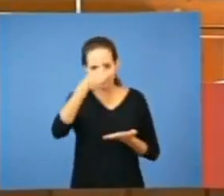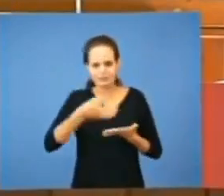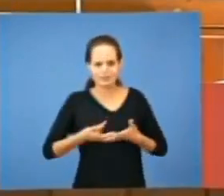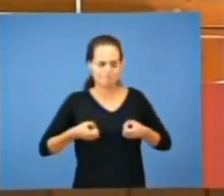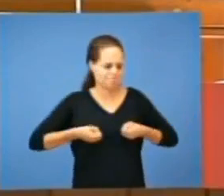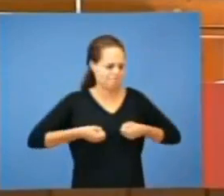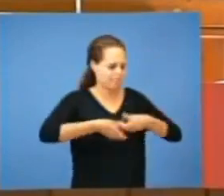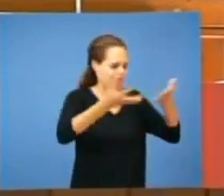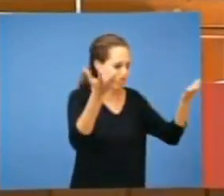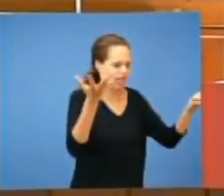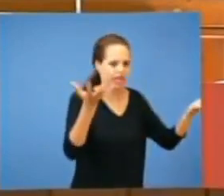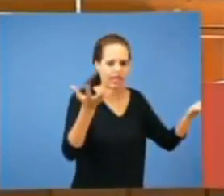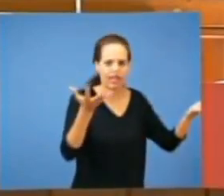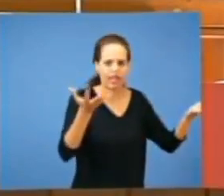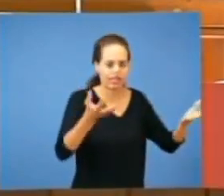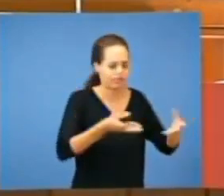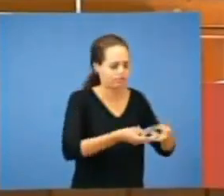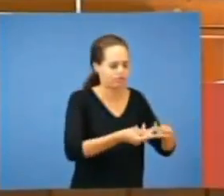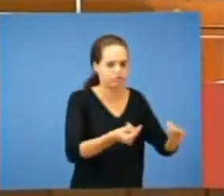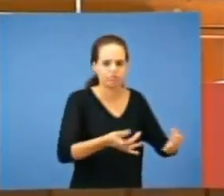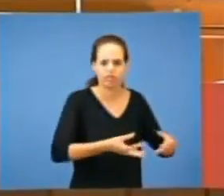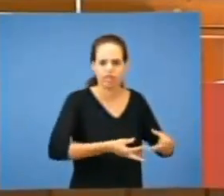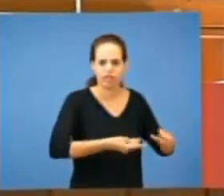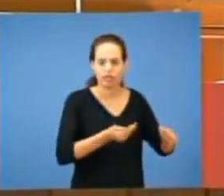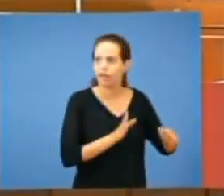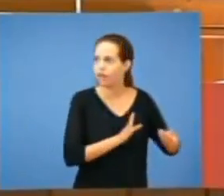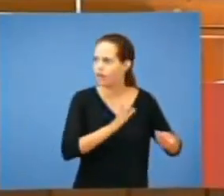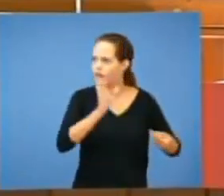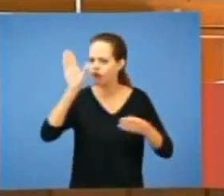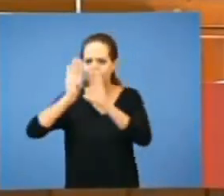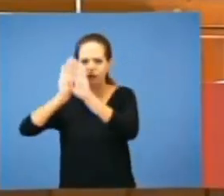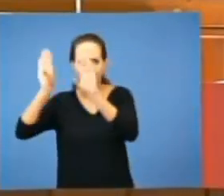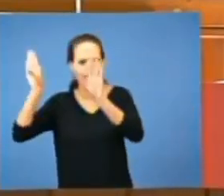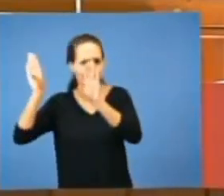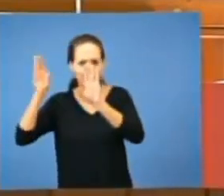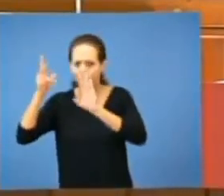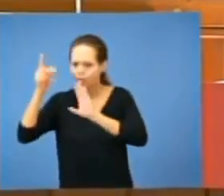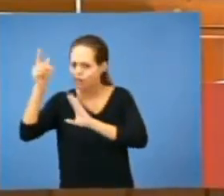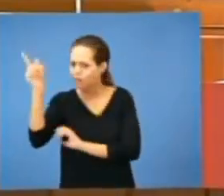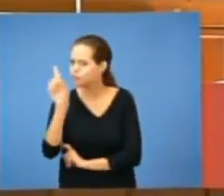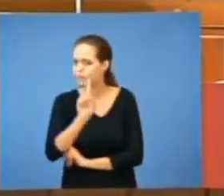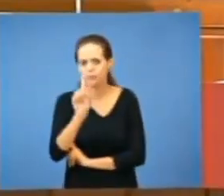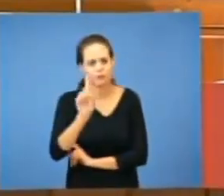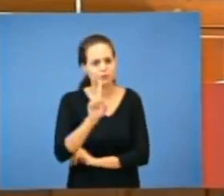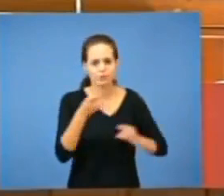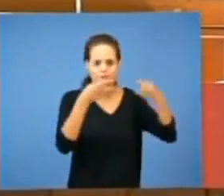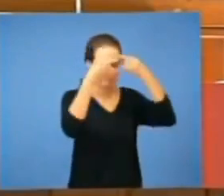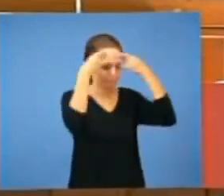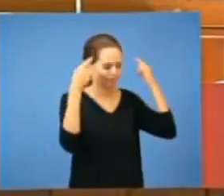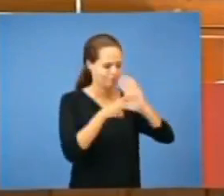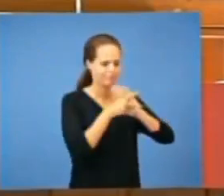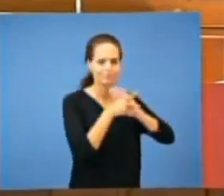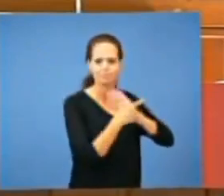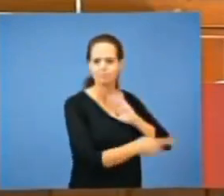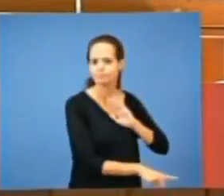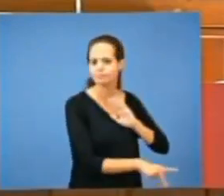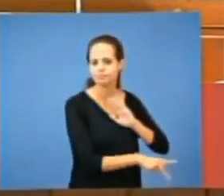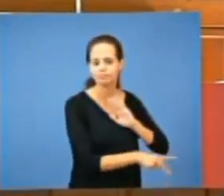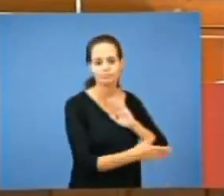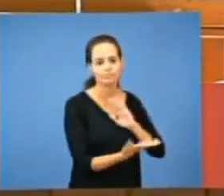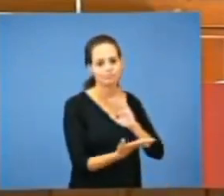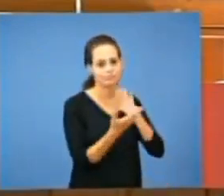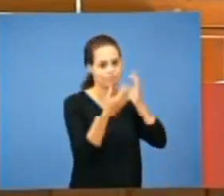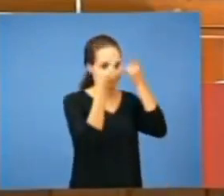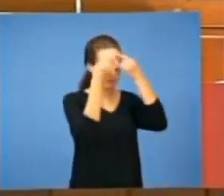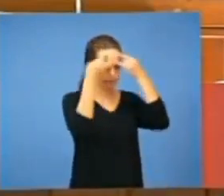faith was exteriorized to the world, this faith that does not lead to eternity. So from that point, the